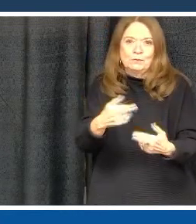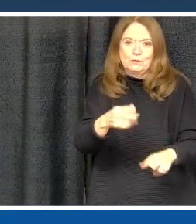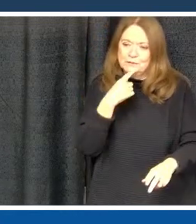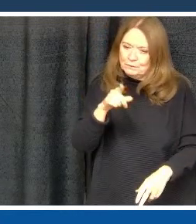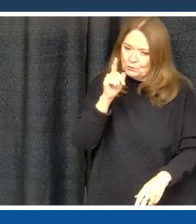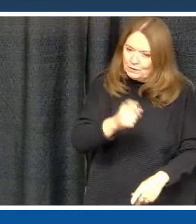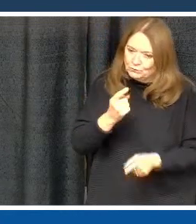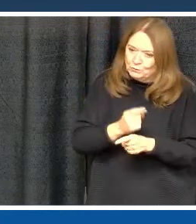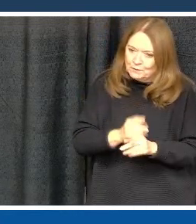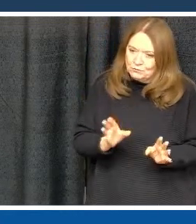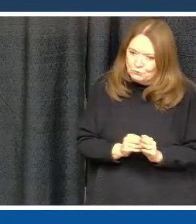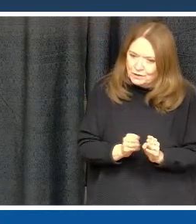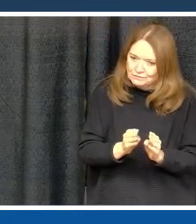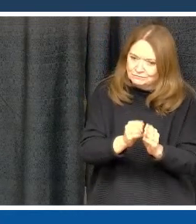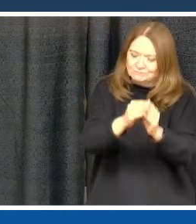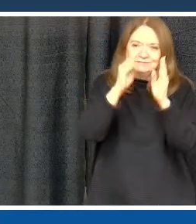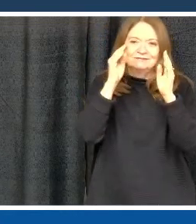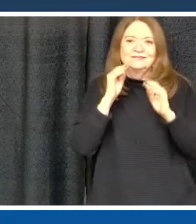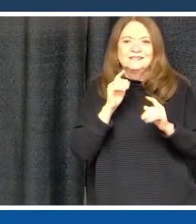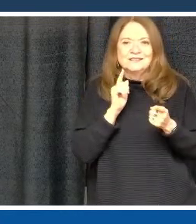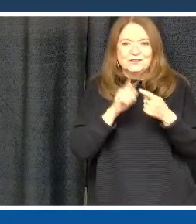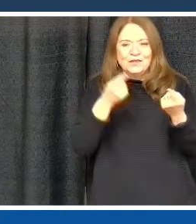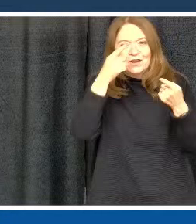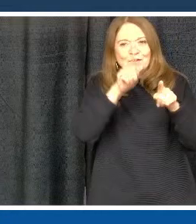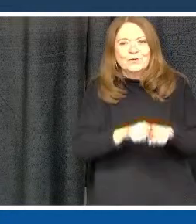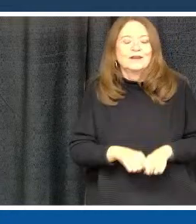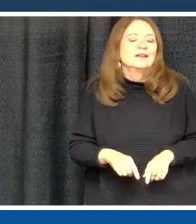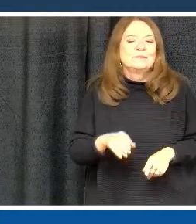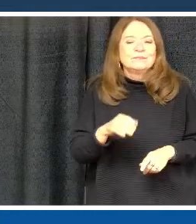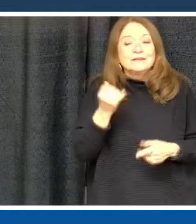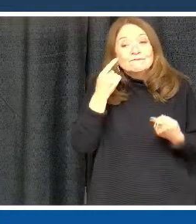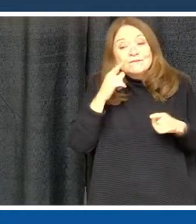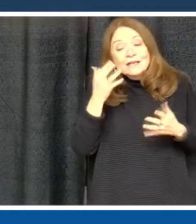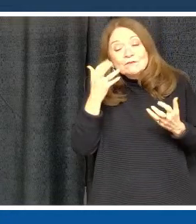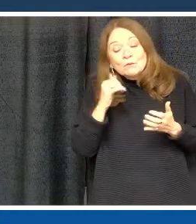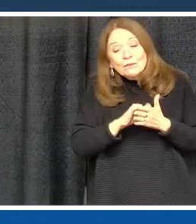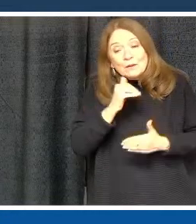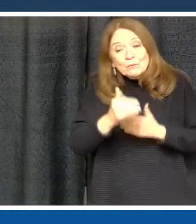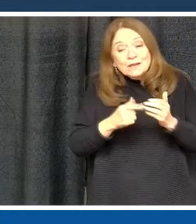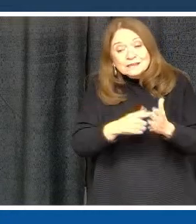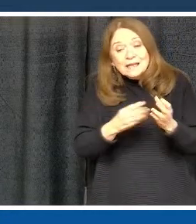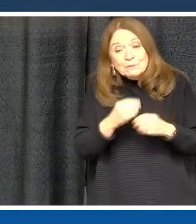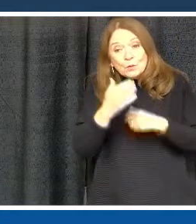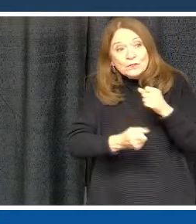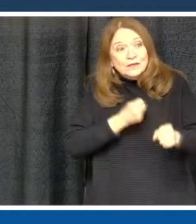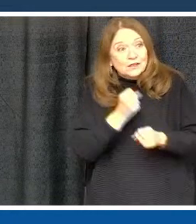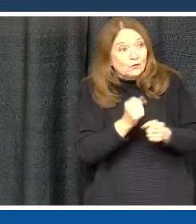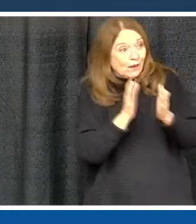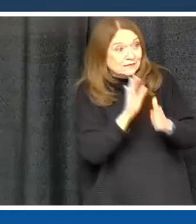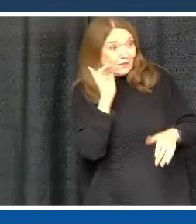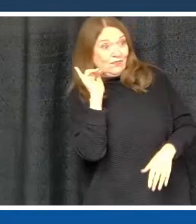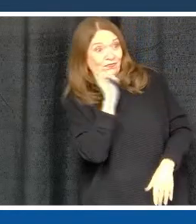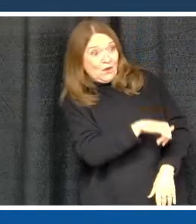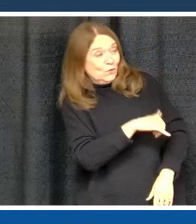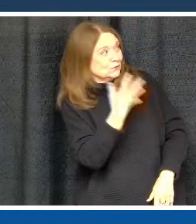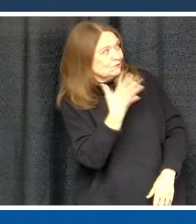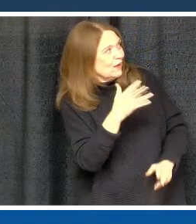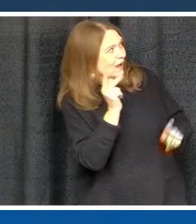meet regularly until they agree. And then finally, if you want that process to take over a year, put these 5 people into that